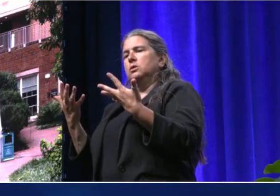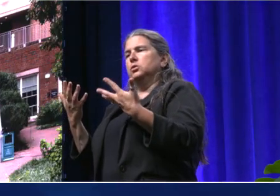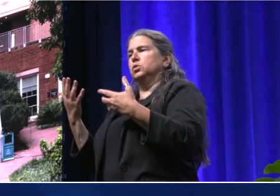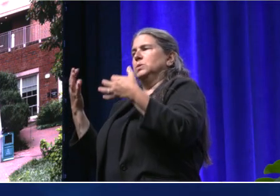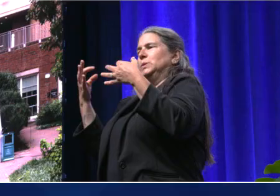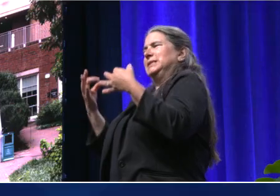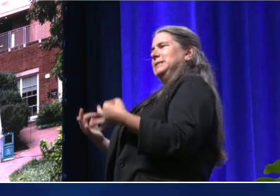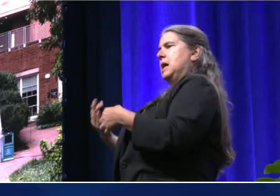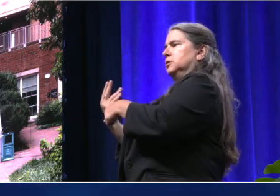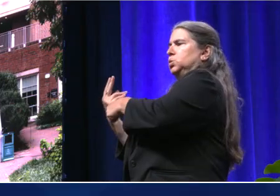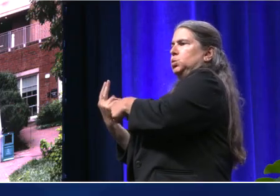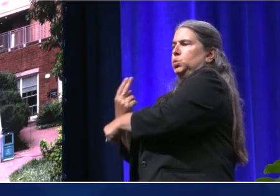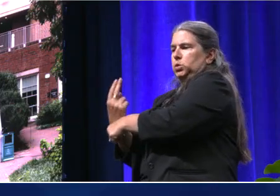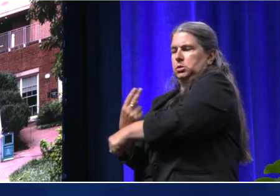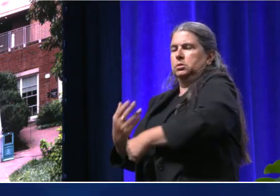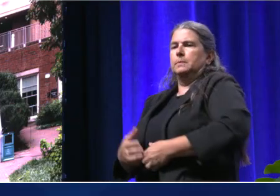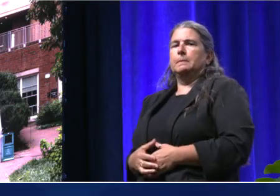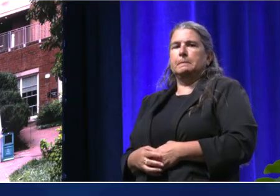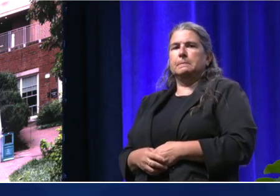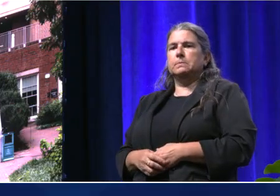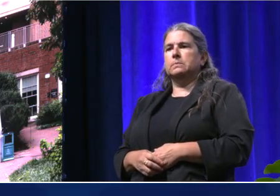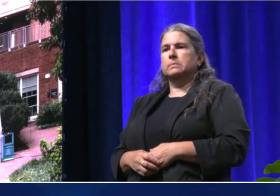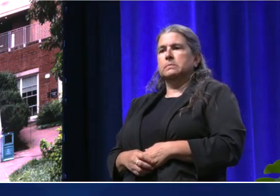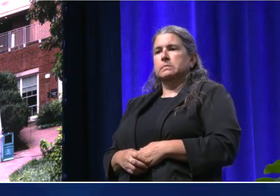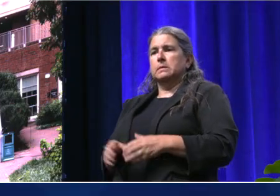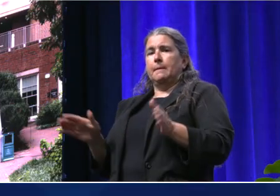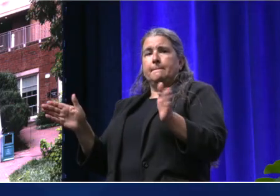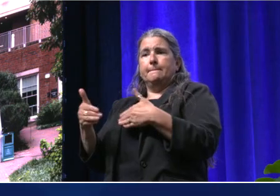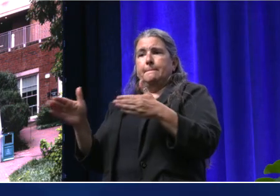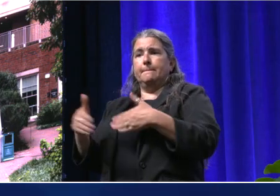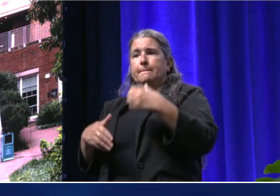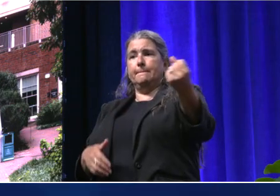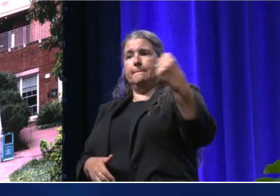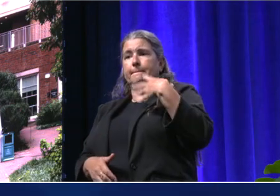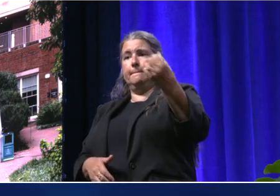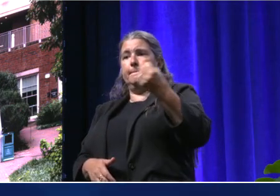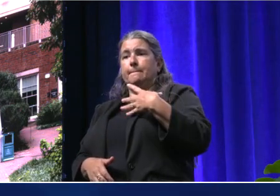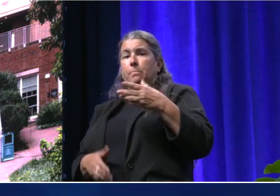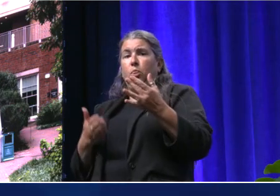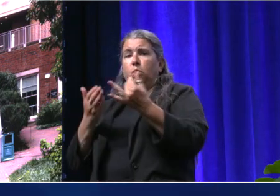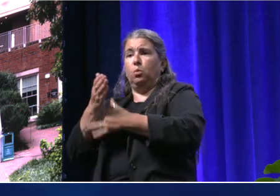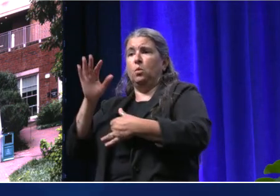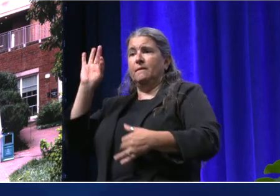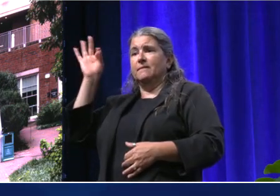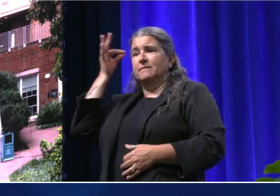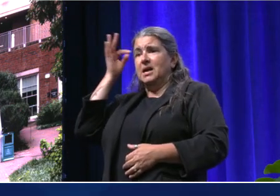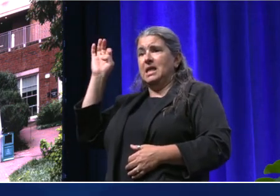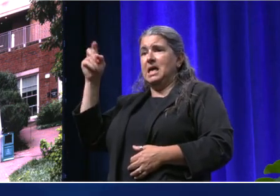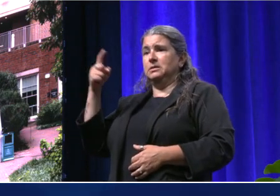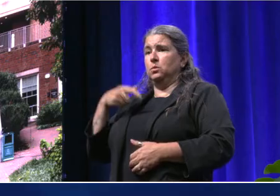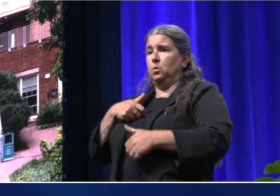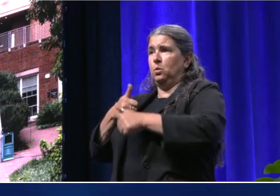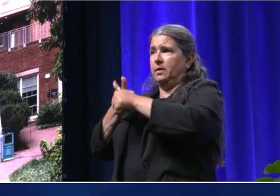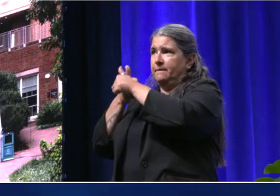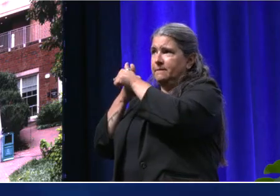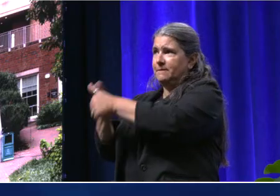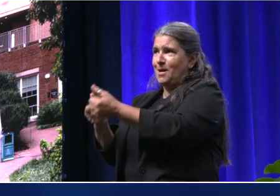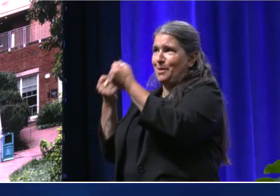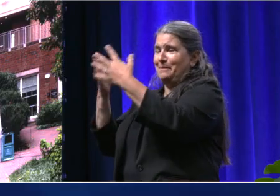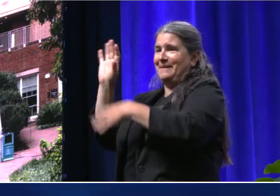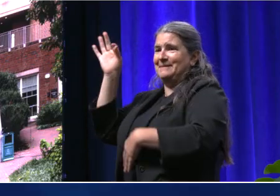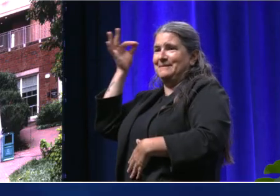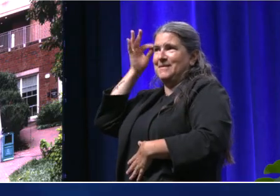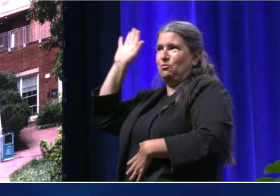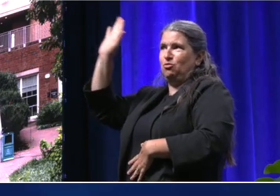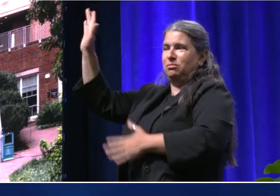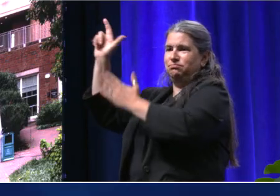Amazingly, the packages arrive on our campus by FedEx, and we are in compliance with a lot of federal and state laws. I'm a